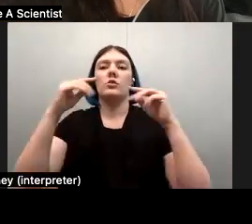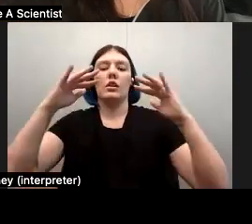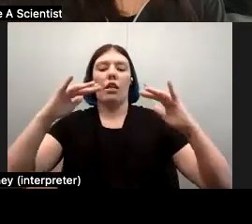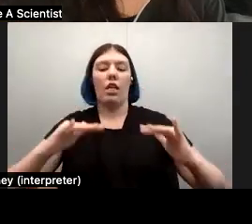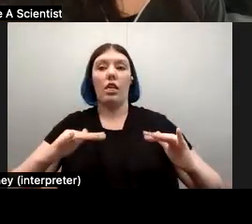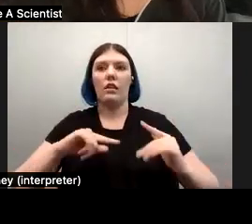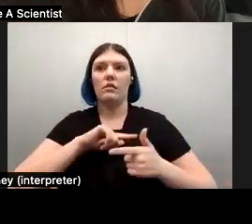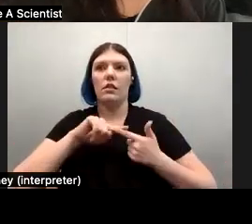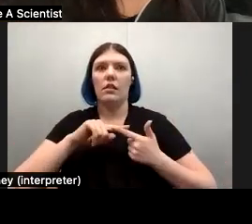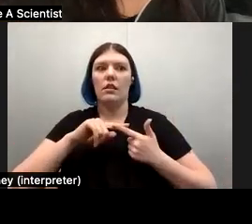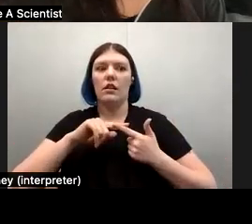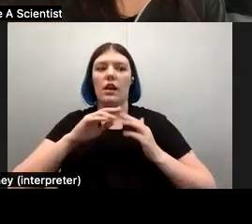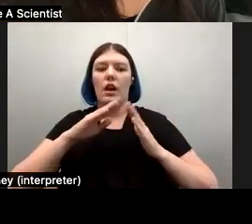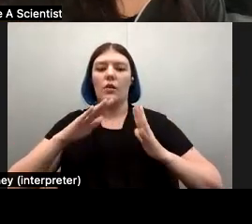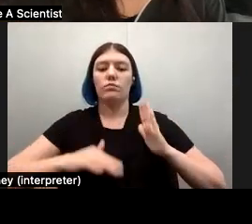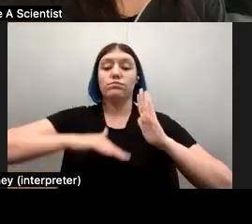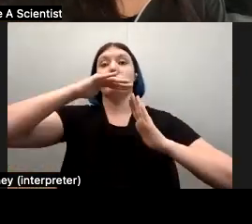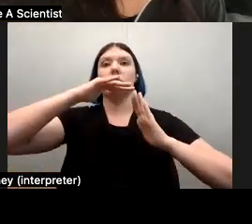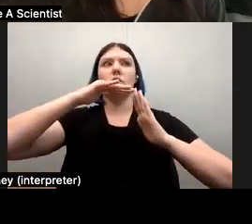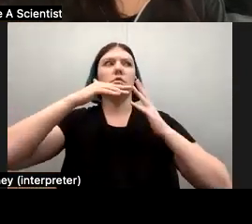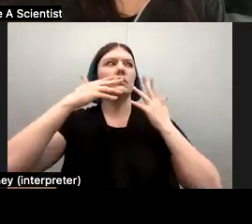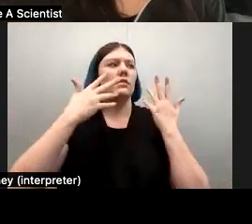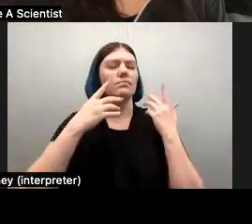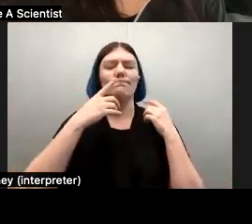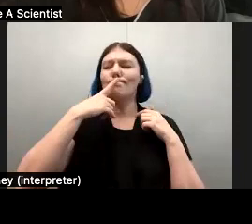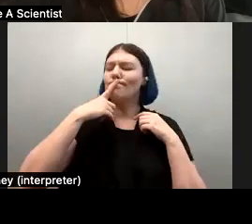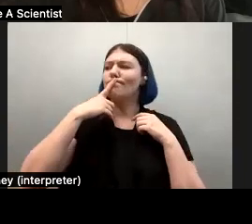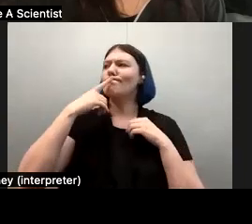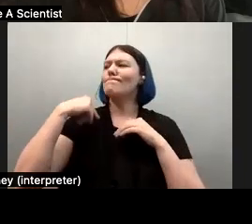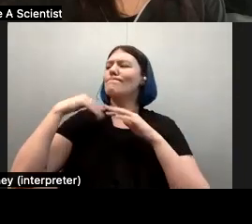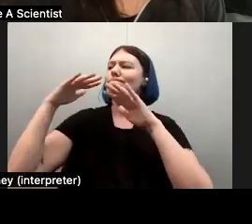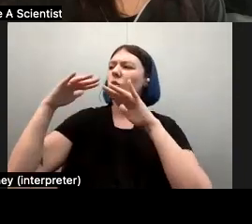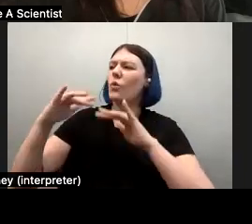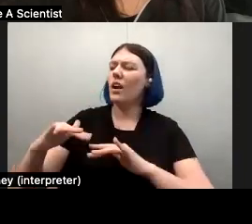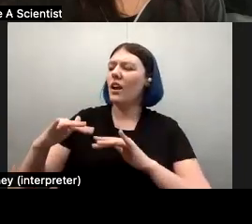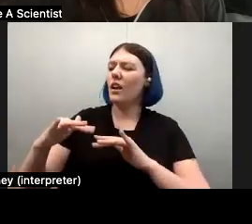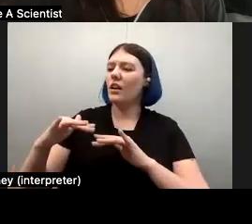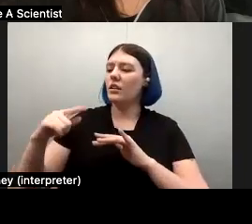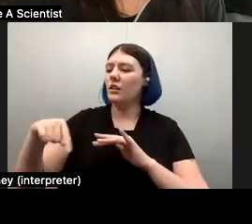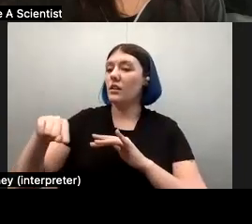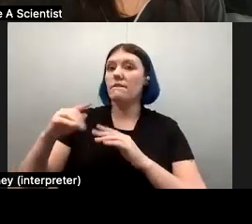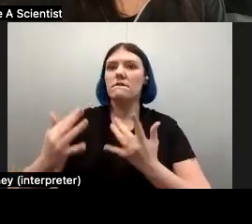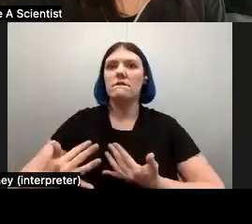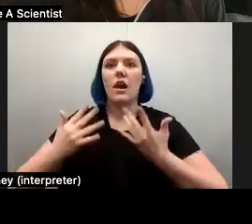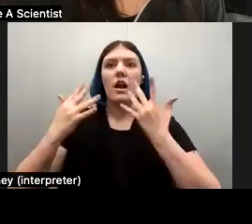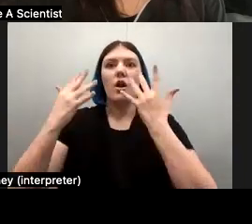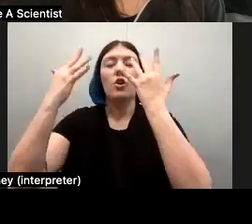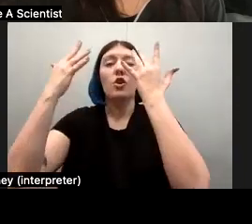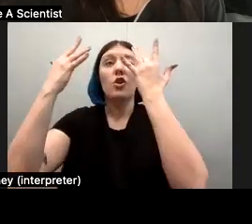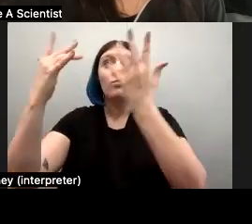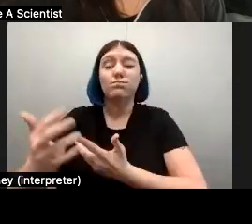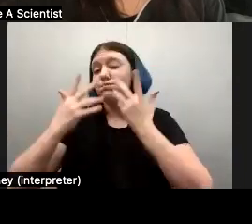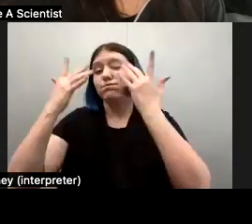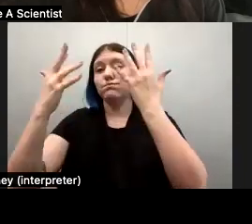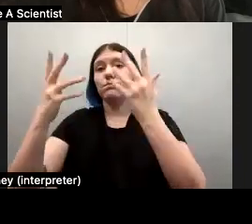again. And then they started noticing, we're draining this. All those areas started catching on huge fires, massive